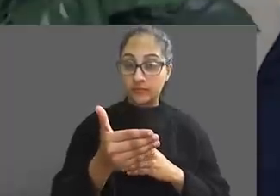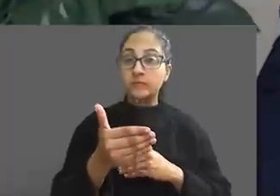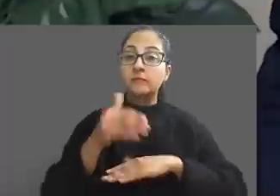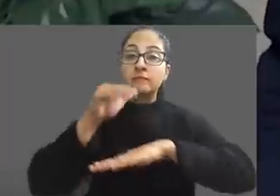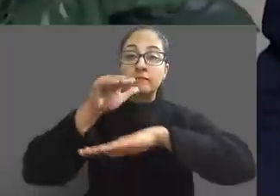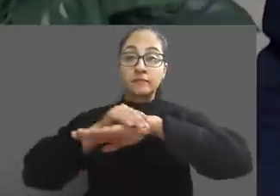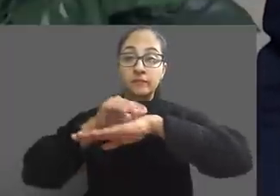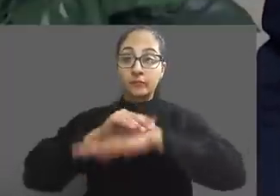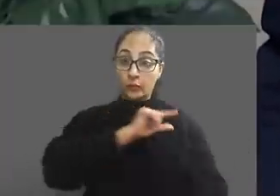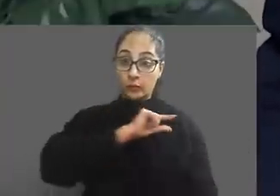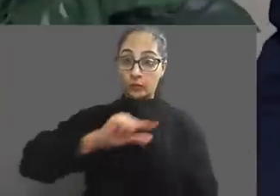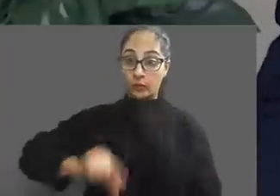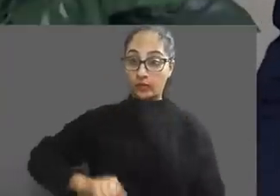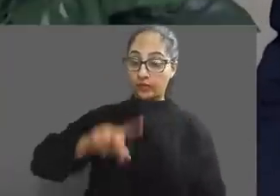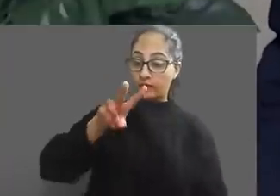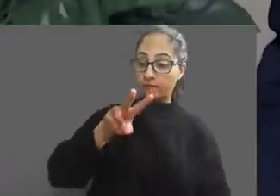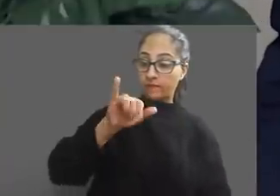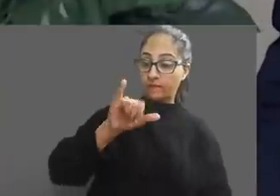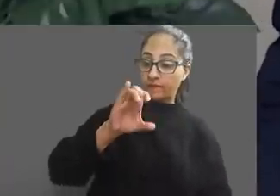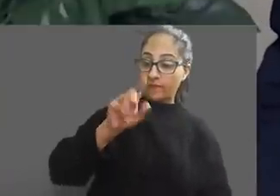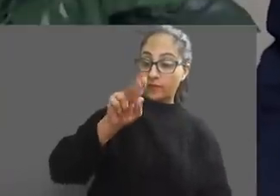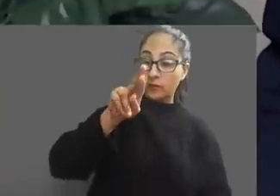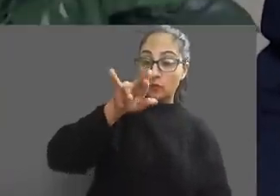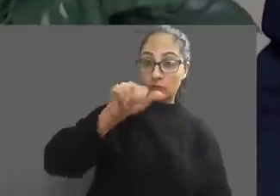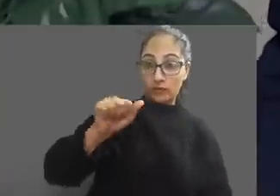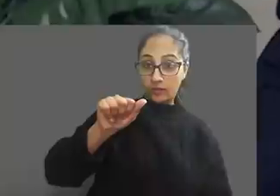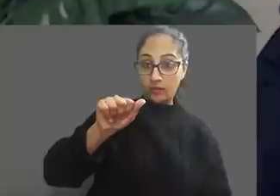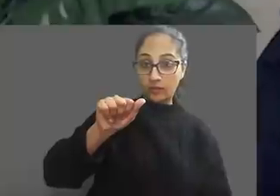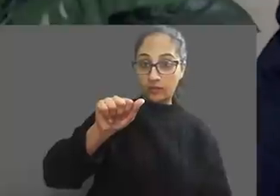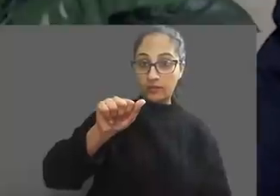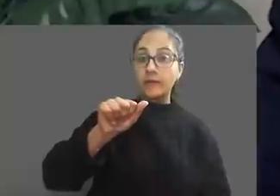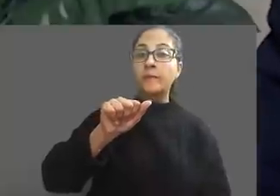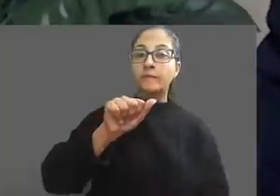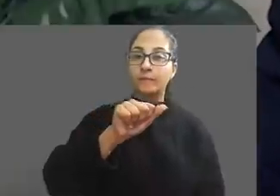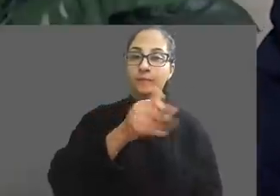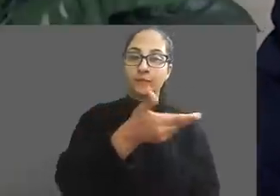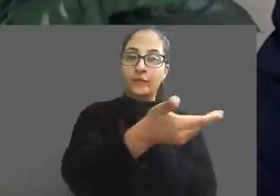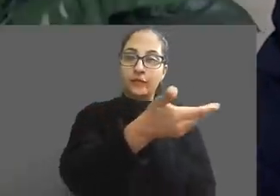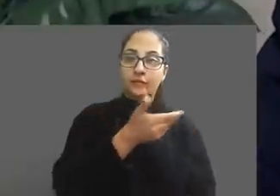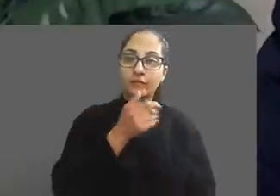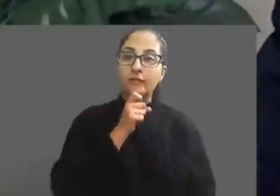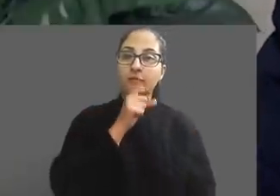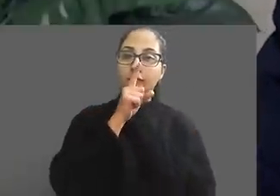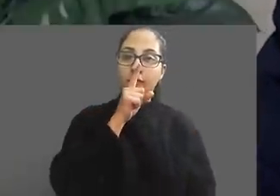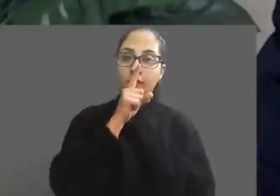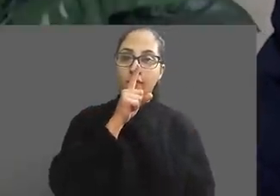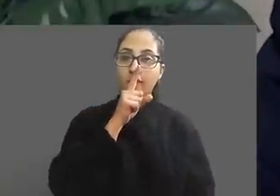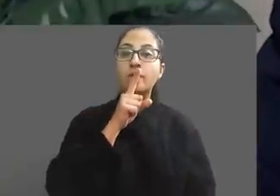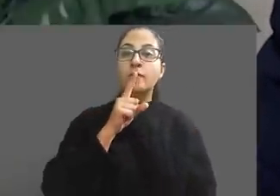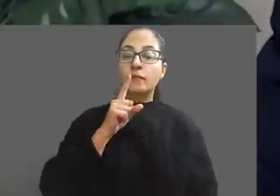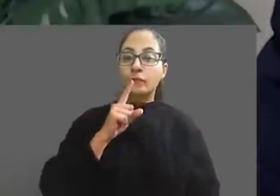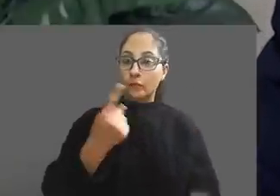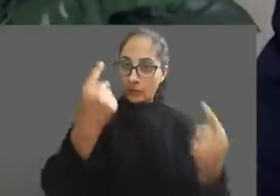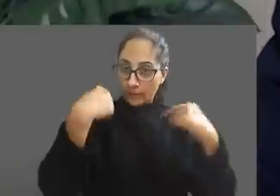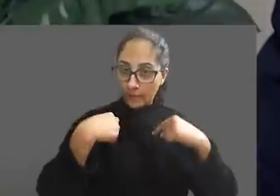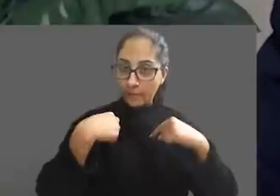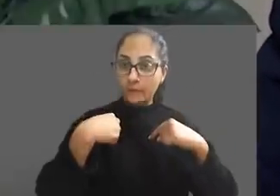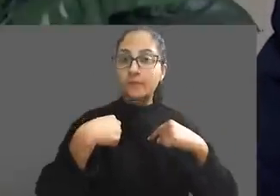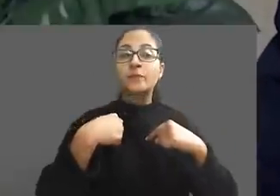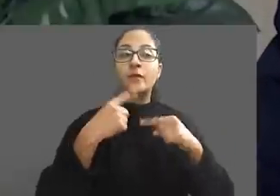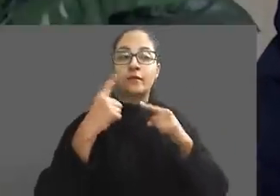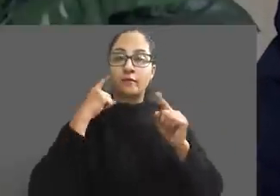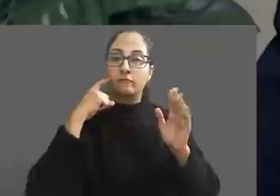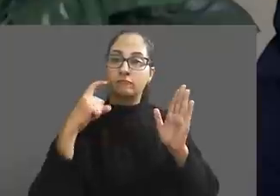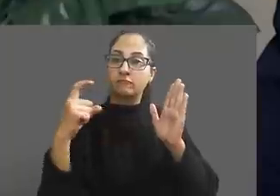Later that year, 80-year-old Queen Victoria invited our 20-year-old Imam to Windsor Palace.